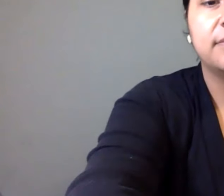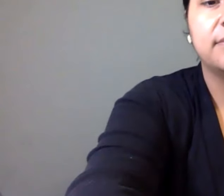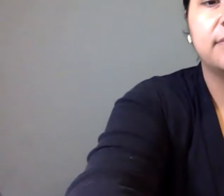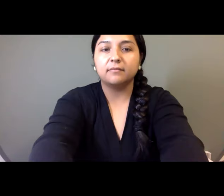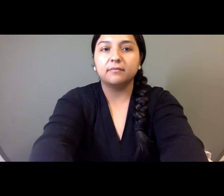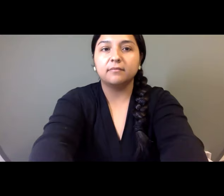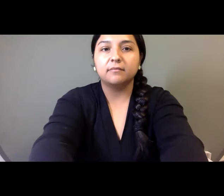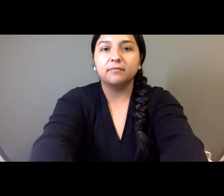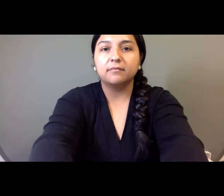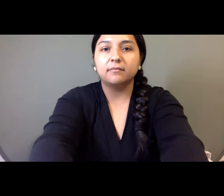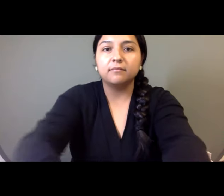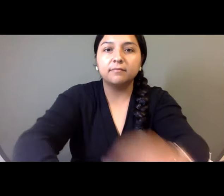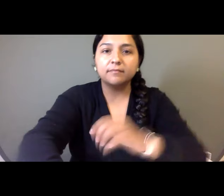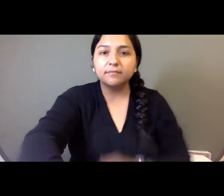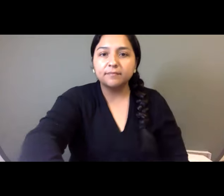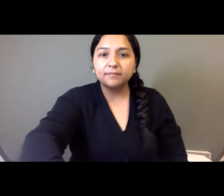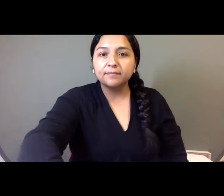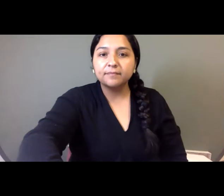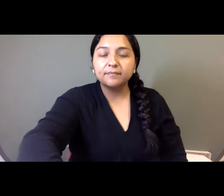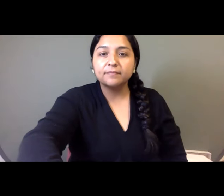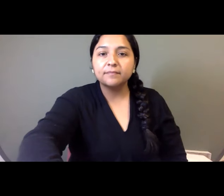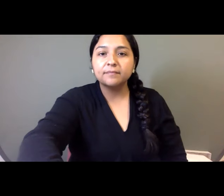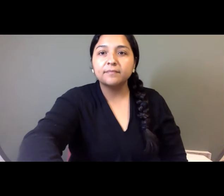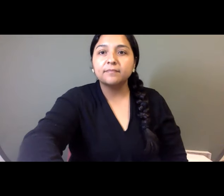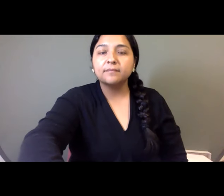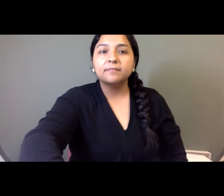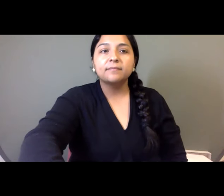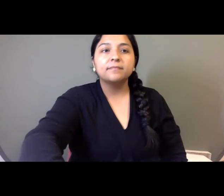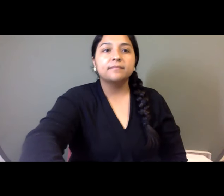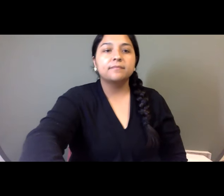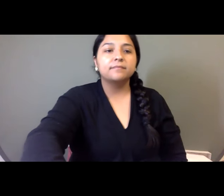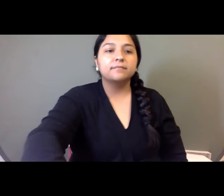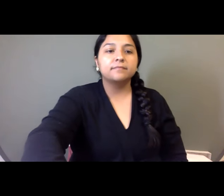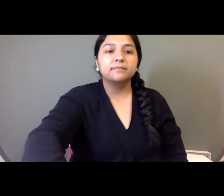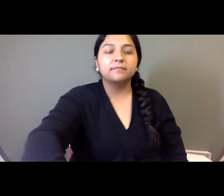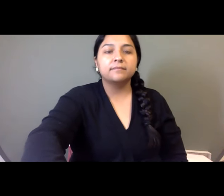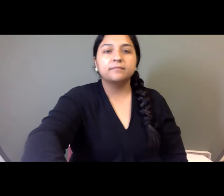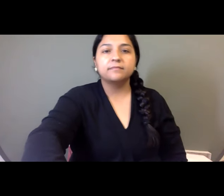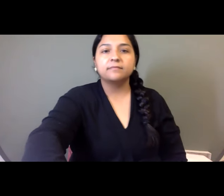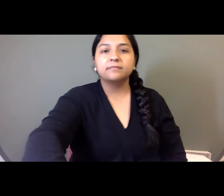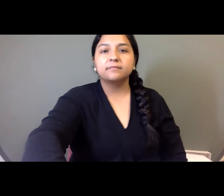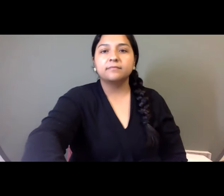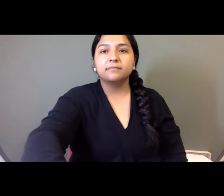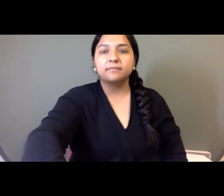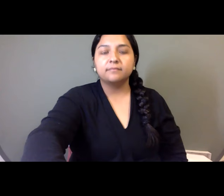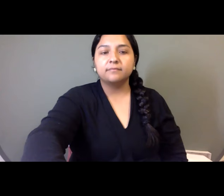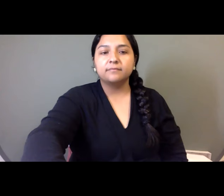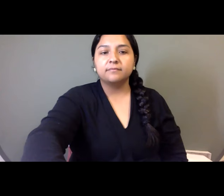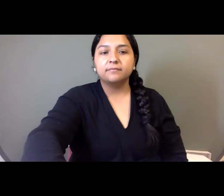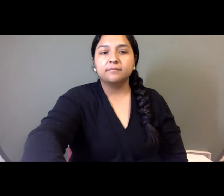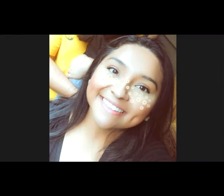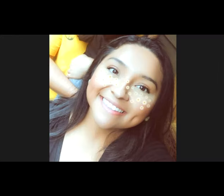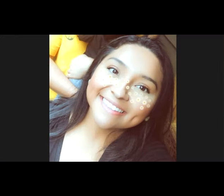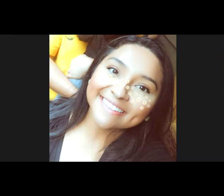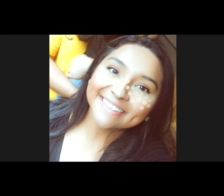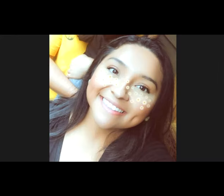Cool. Hey, y'all. I just want to say in advance, I apologize for my Wi-Fi. It's